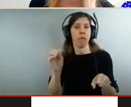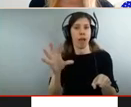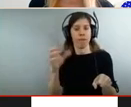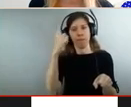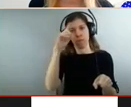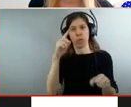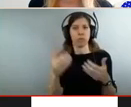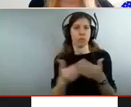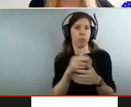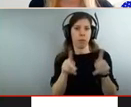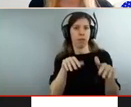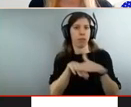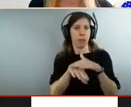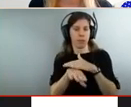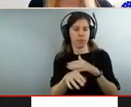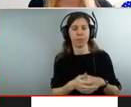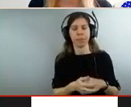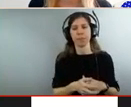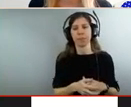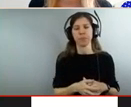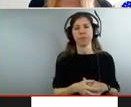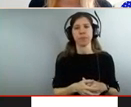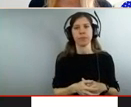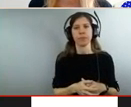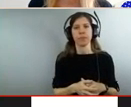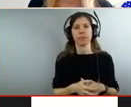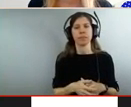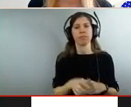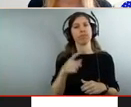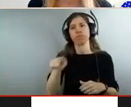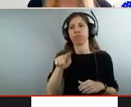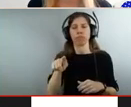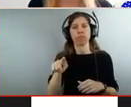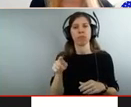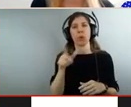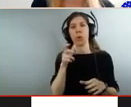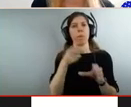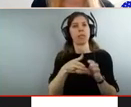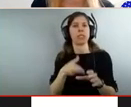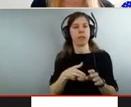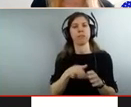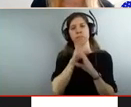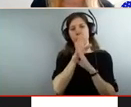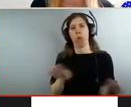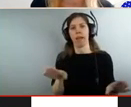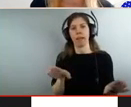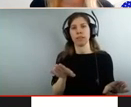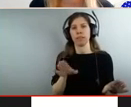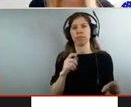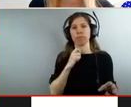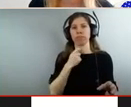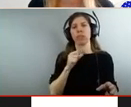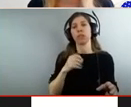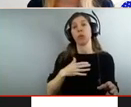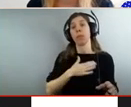entering. There will not be any participant audio, so please use the chat feature for any questions.